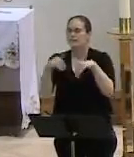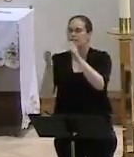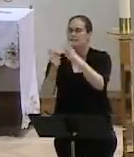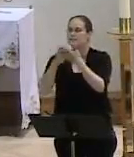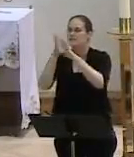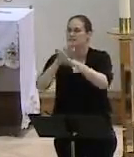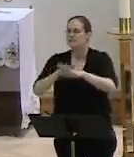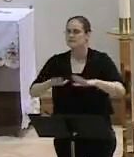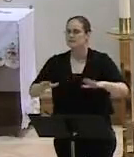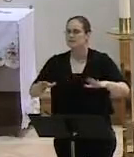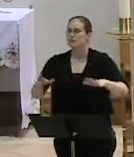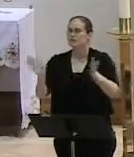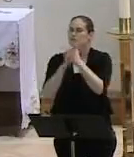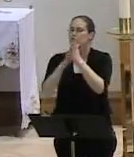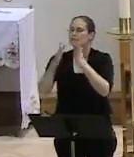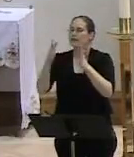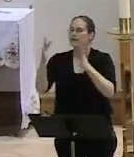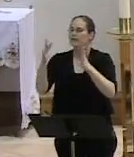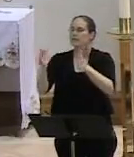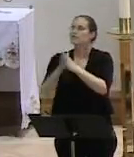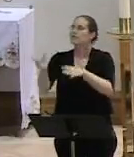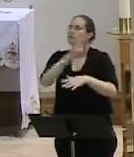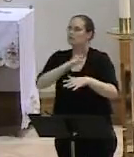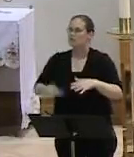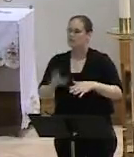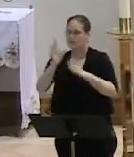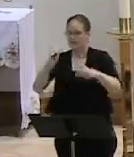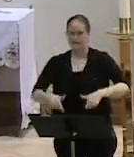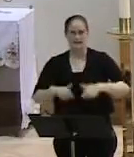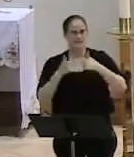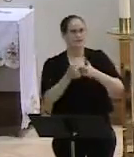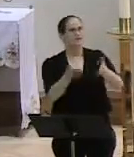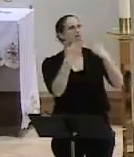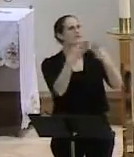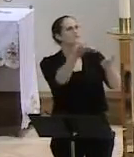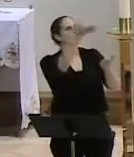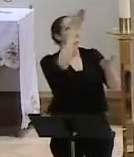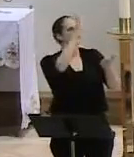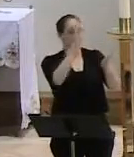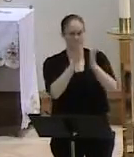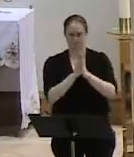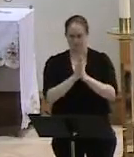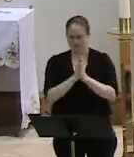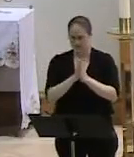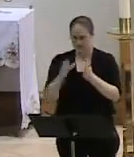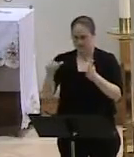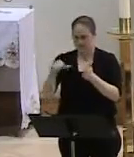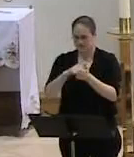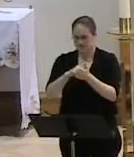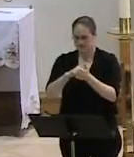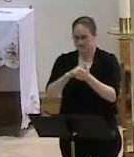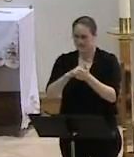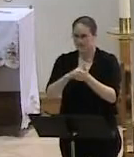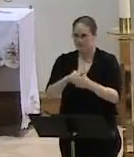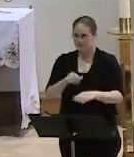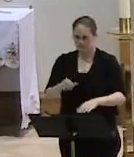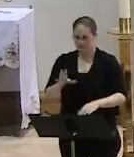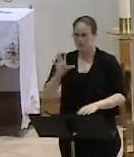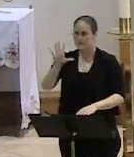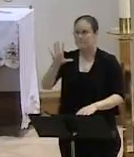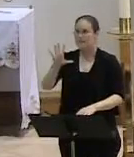peace, glorifying the Lord by your life. Thanks be to God. Please join us in singing our closing hymn, Faith of Our Fathers,